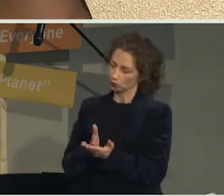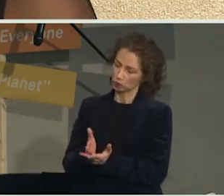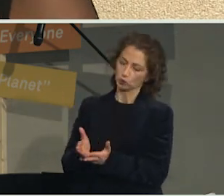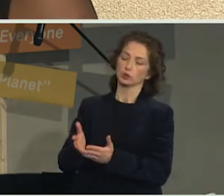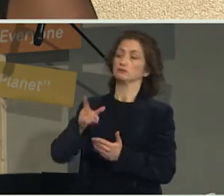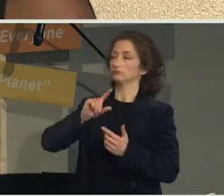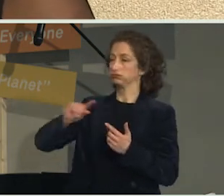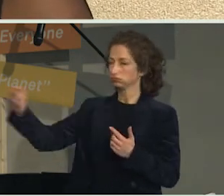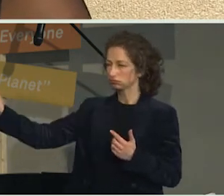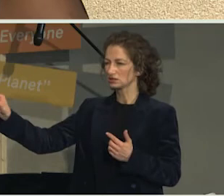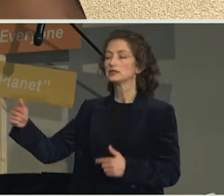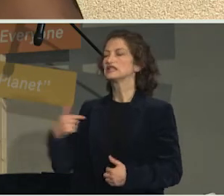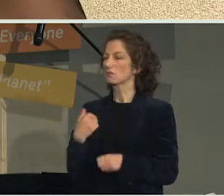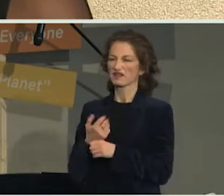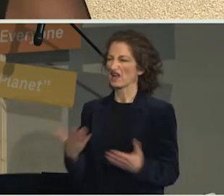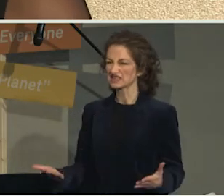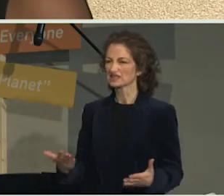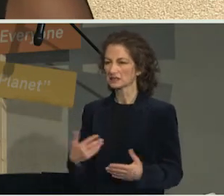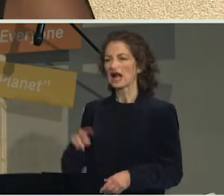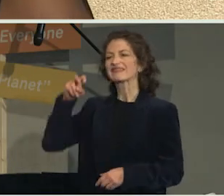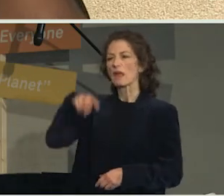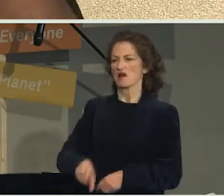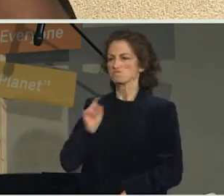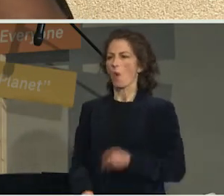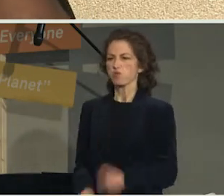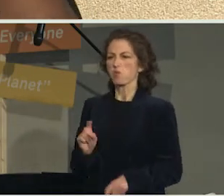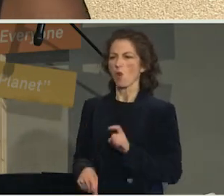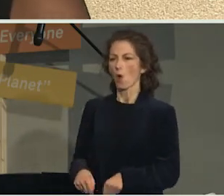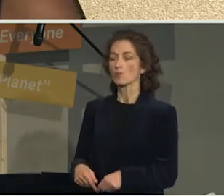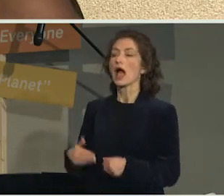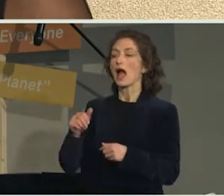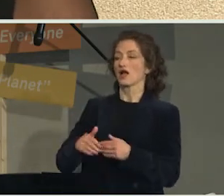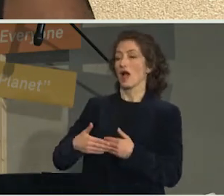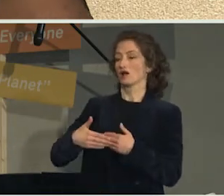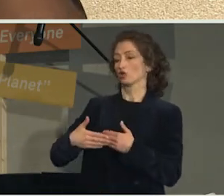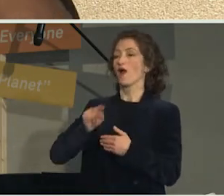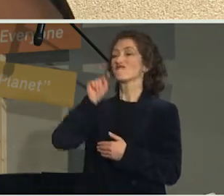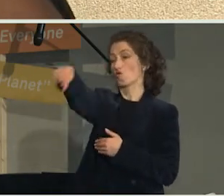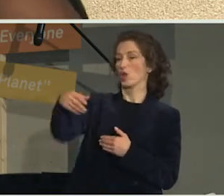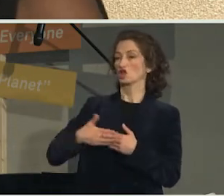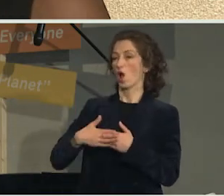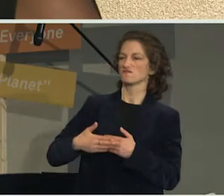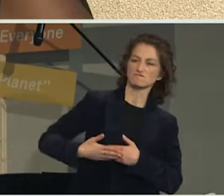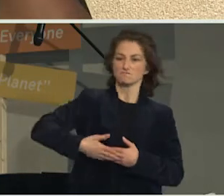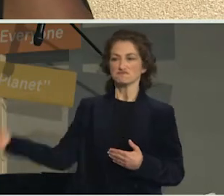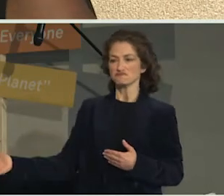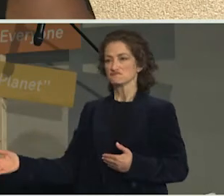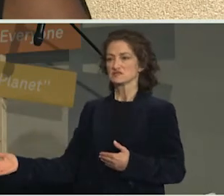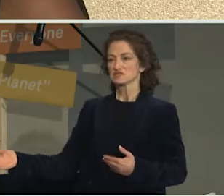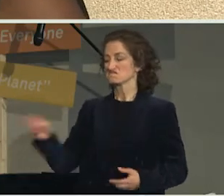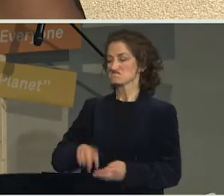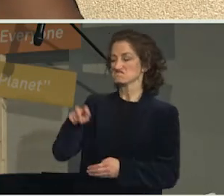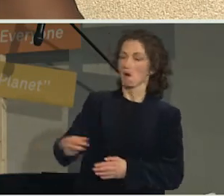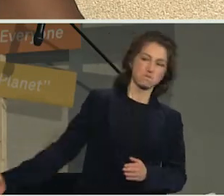stomping loudly down the stairs, out of the front door, and slamming it so hard that the glass in the